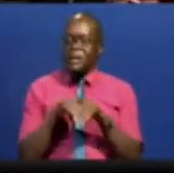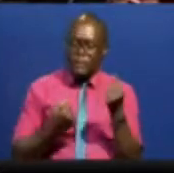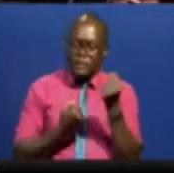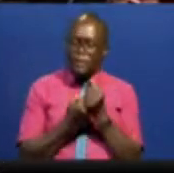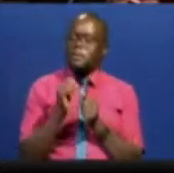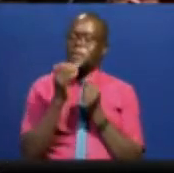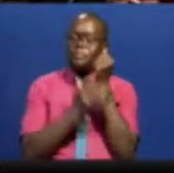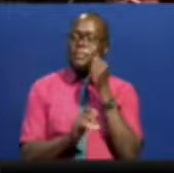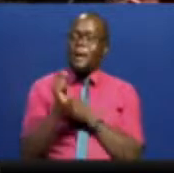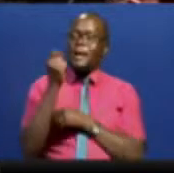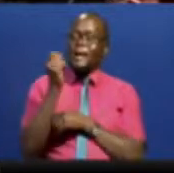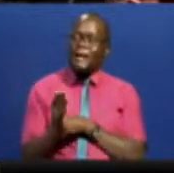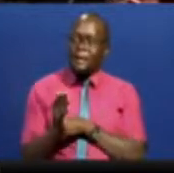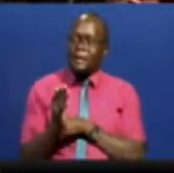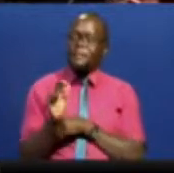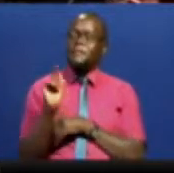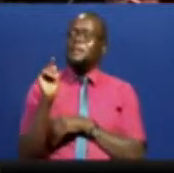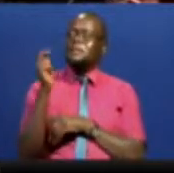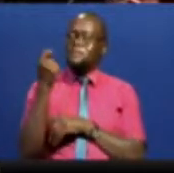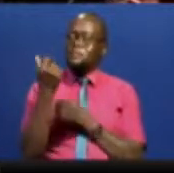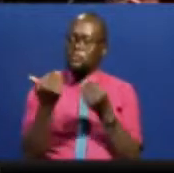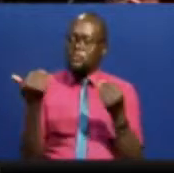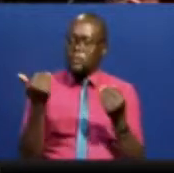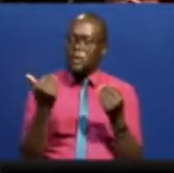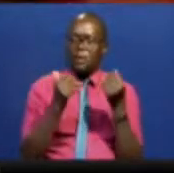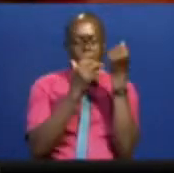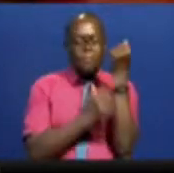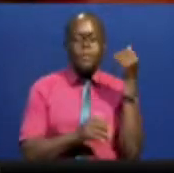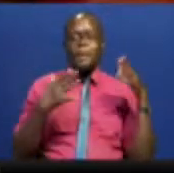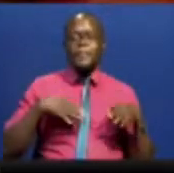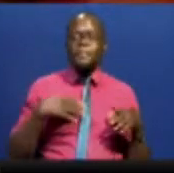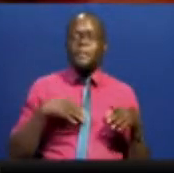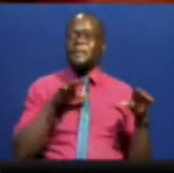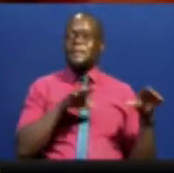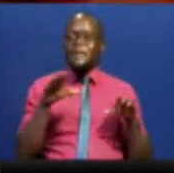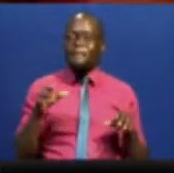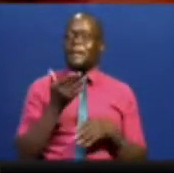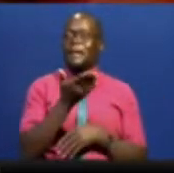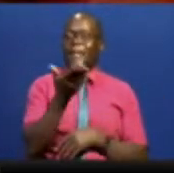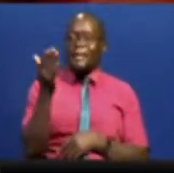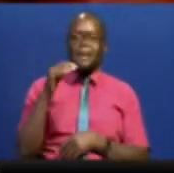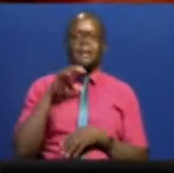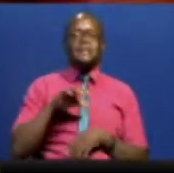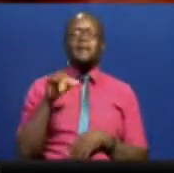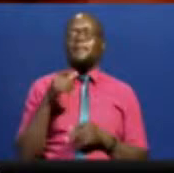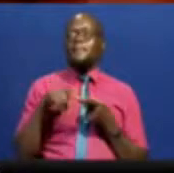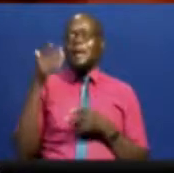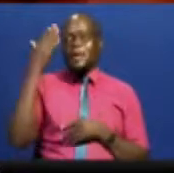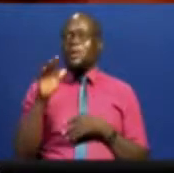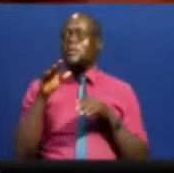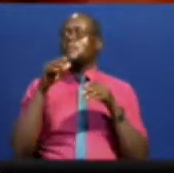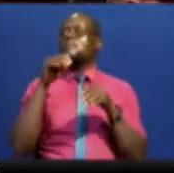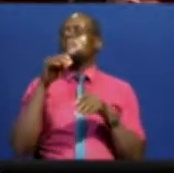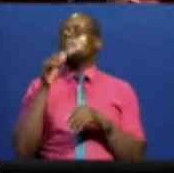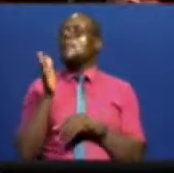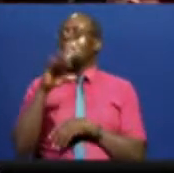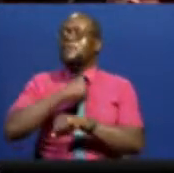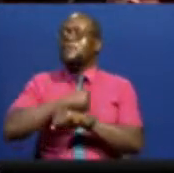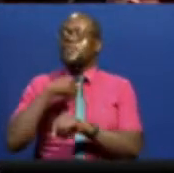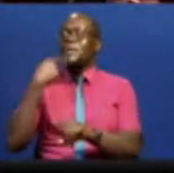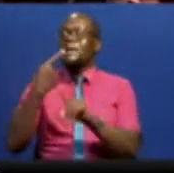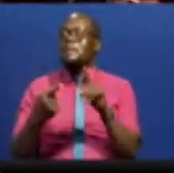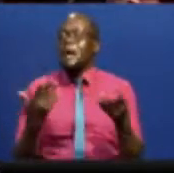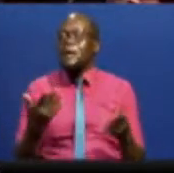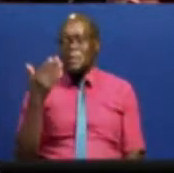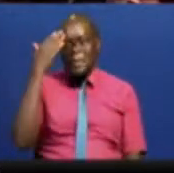the children of hustlers, Madam Speaker, who are suffering out there, not knowing how they'll go back to school